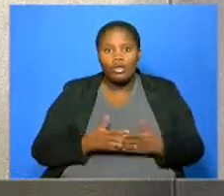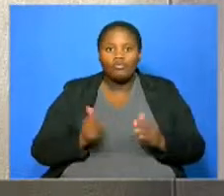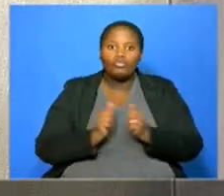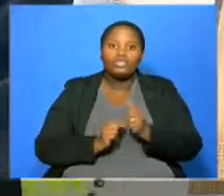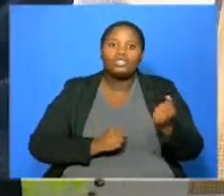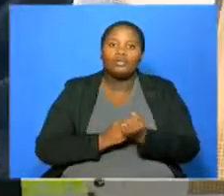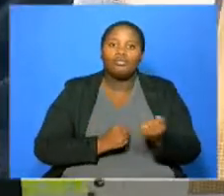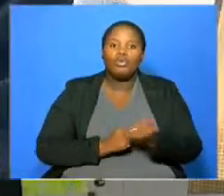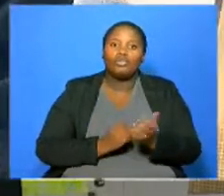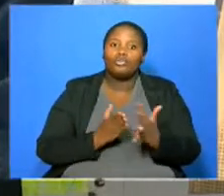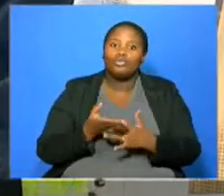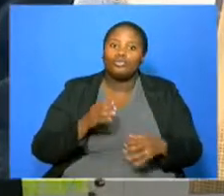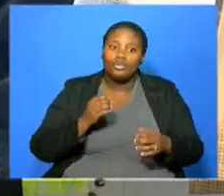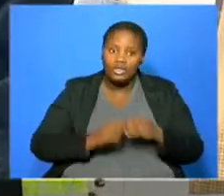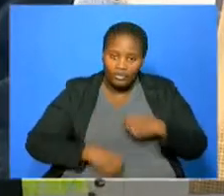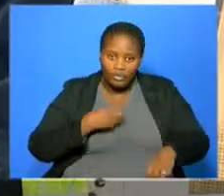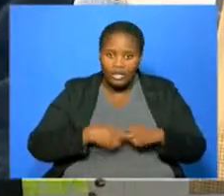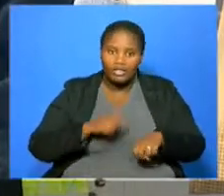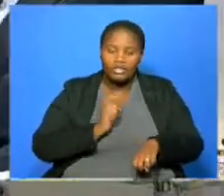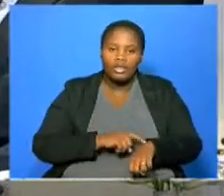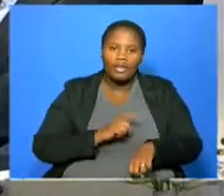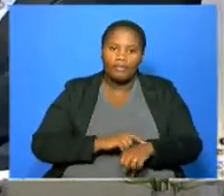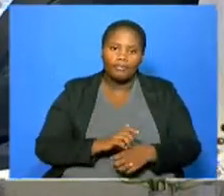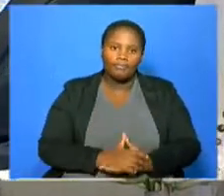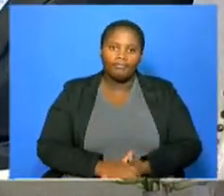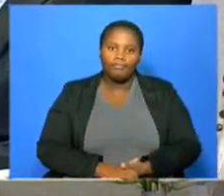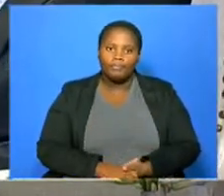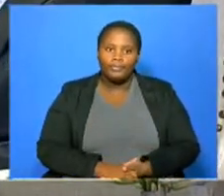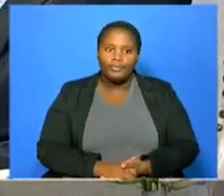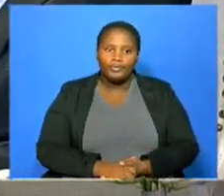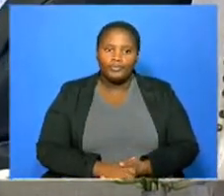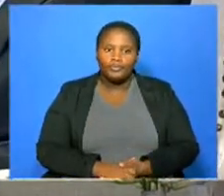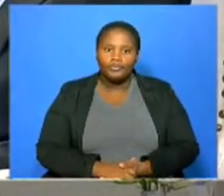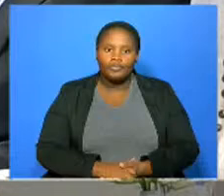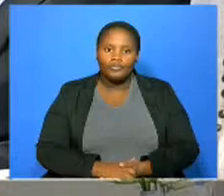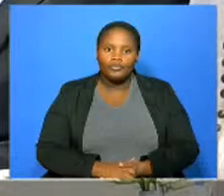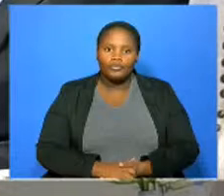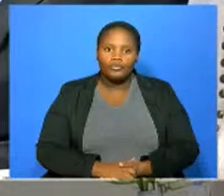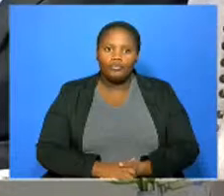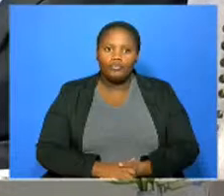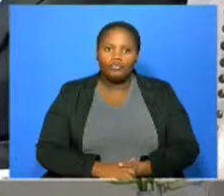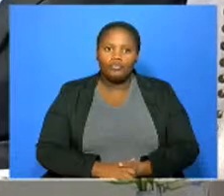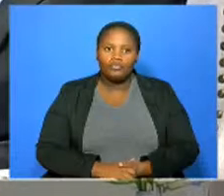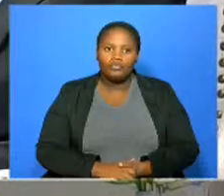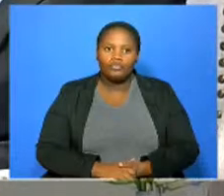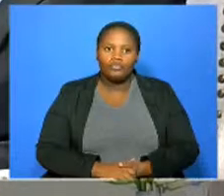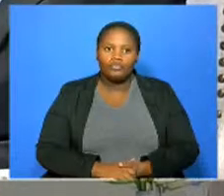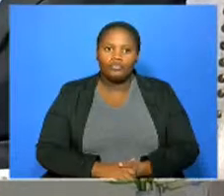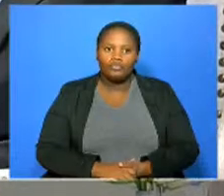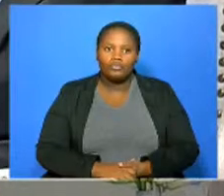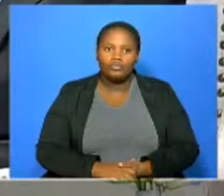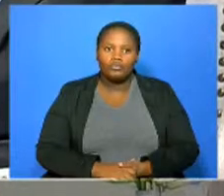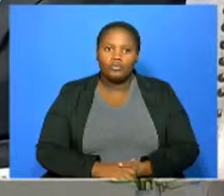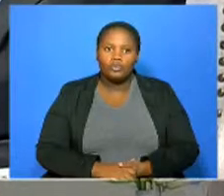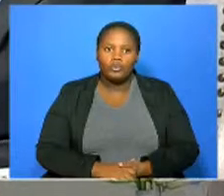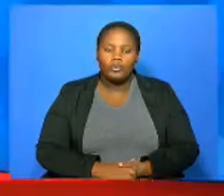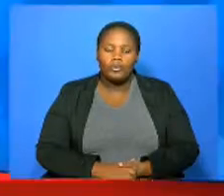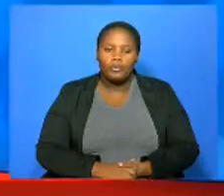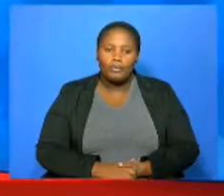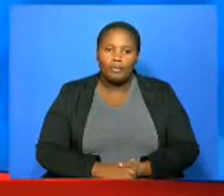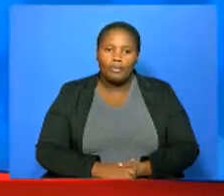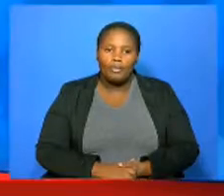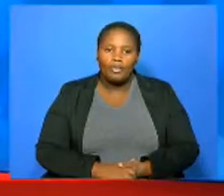their time of grief. Kgoboletse Mang Boitshwarelo, BTV News, Gaborone.